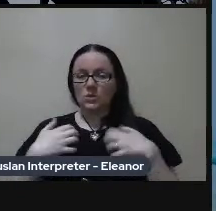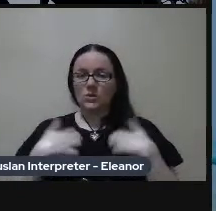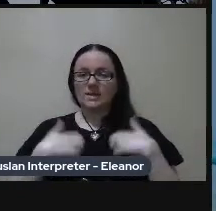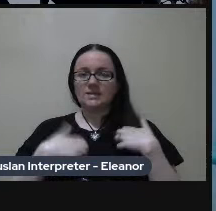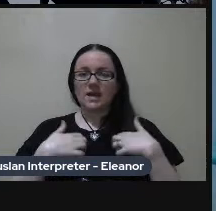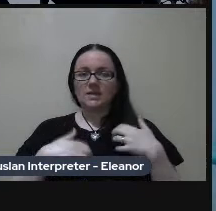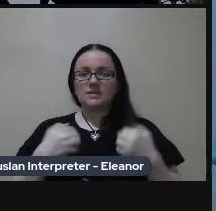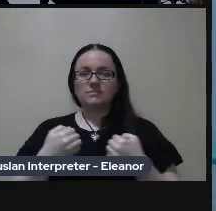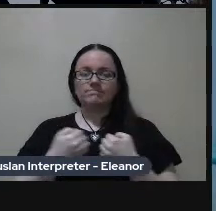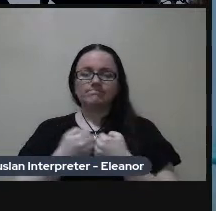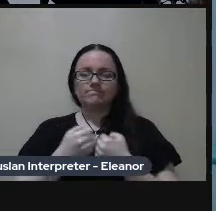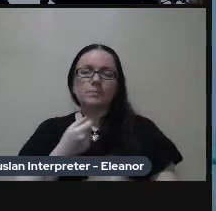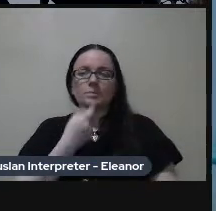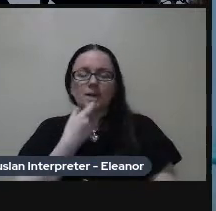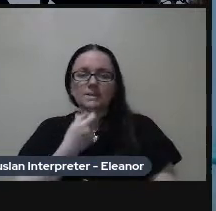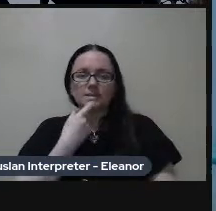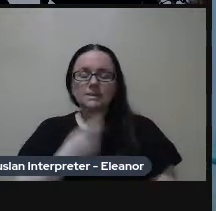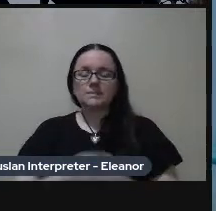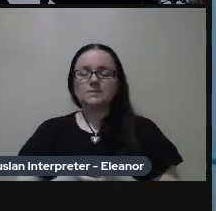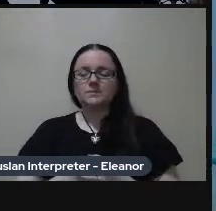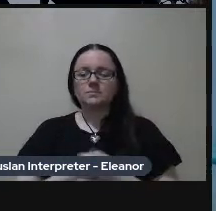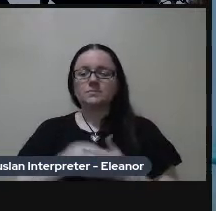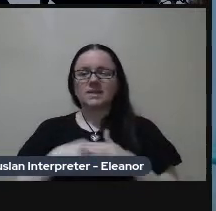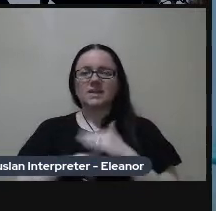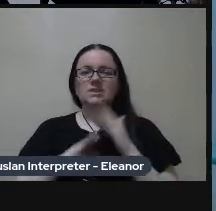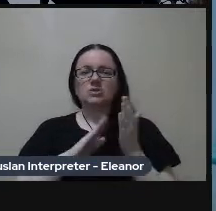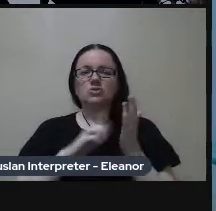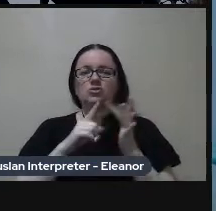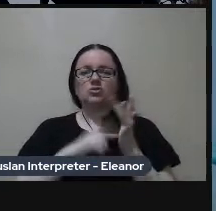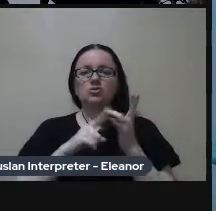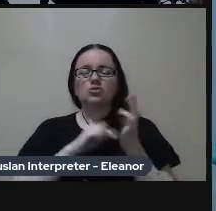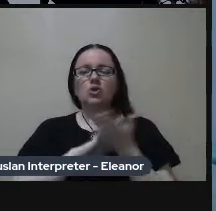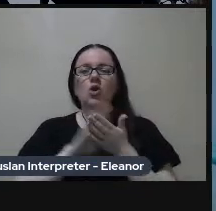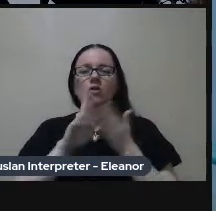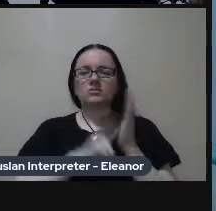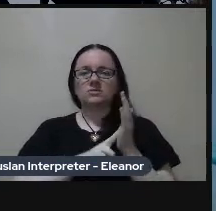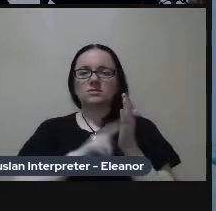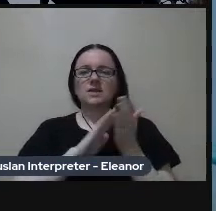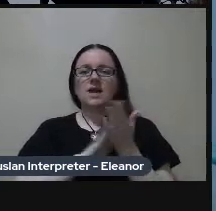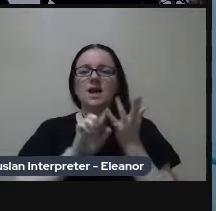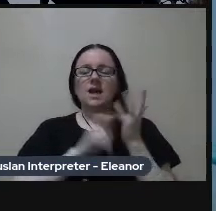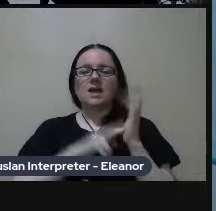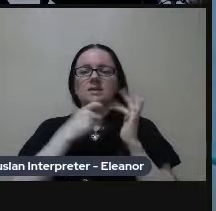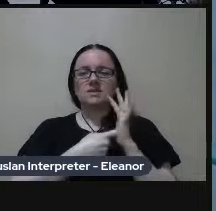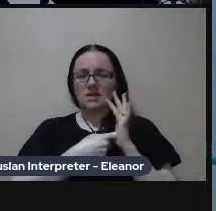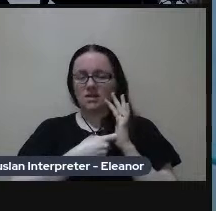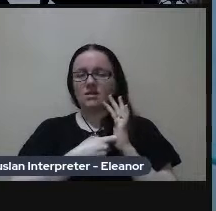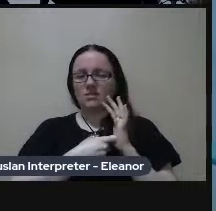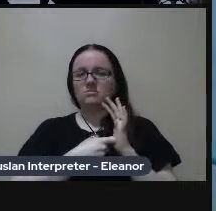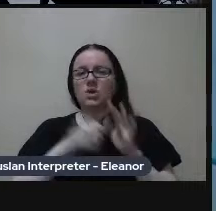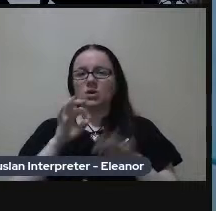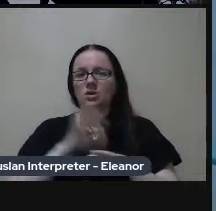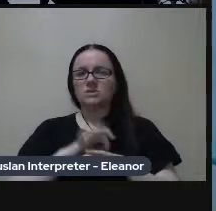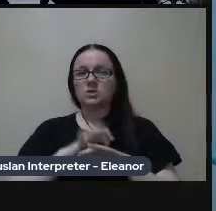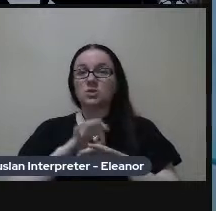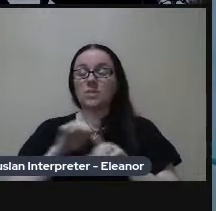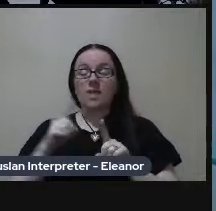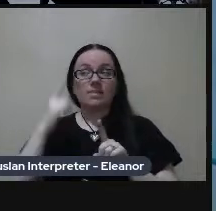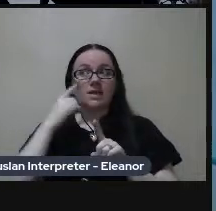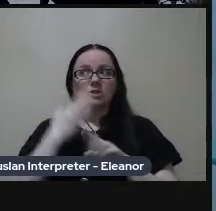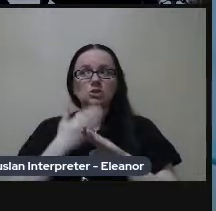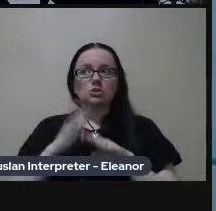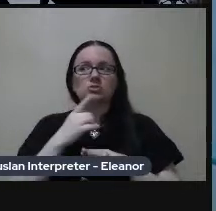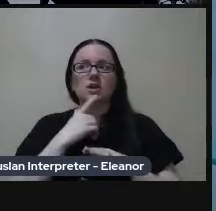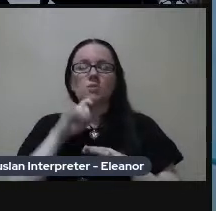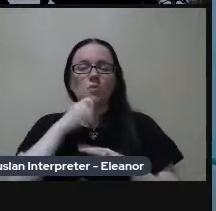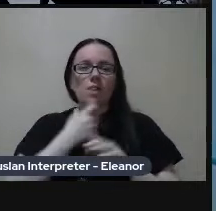in a clinical trial at the John Hunter Hospital that they're wondering whether or not it will work better than some of the clot-busting drugs. So that's a quick update